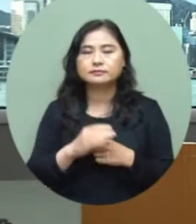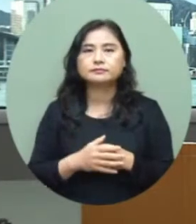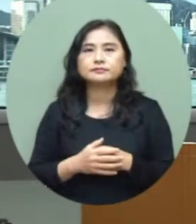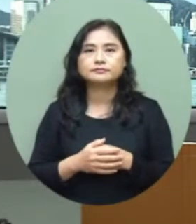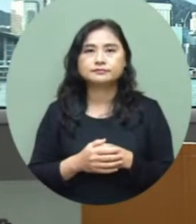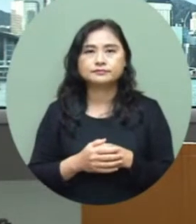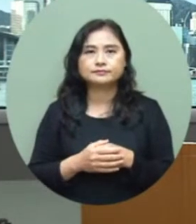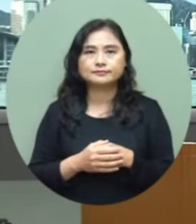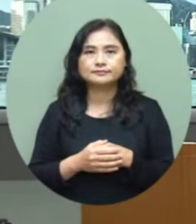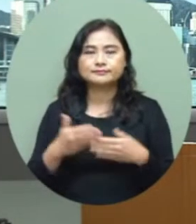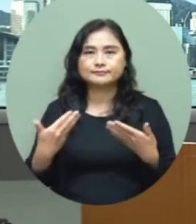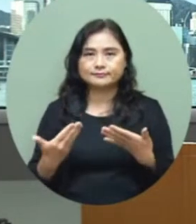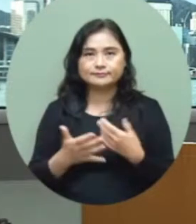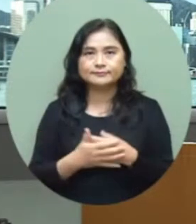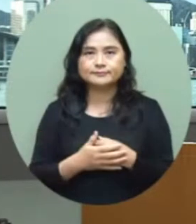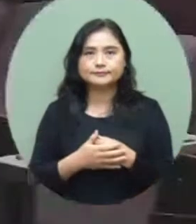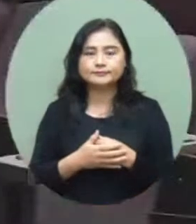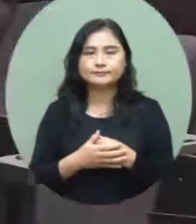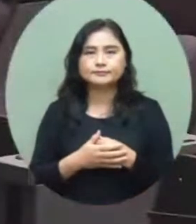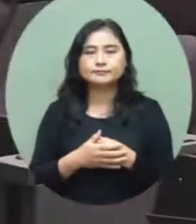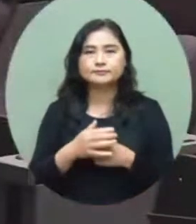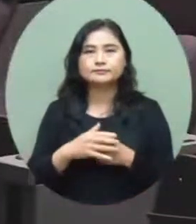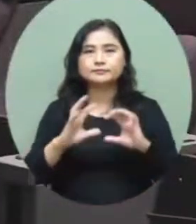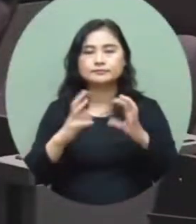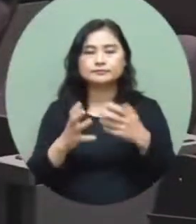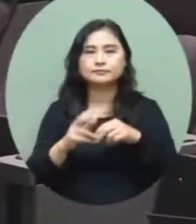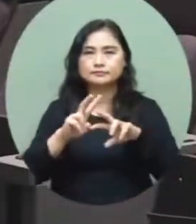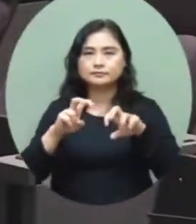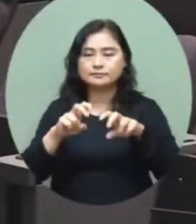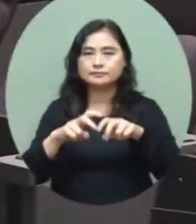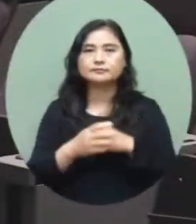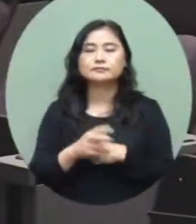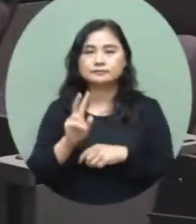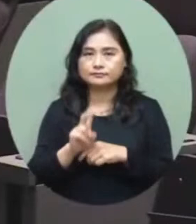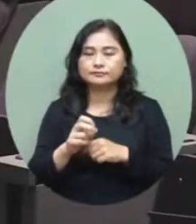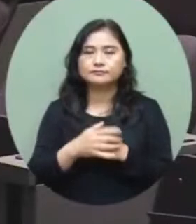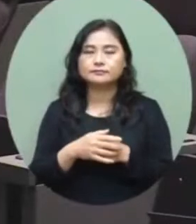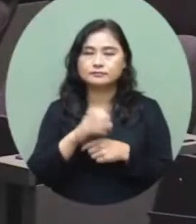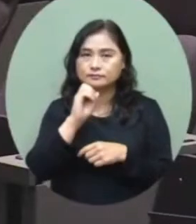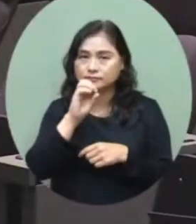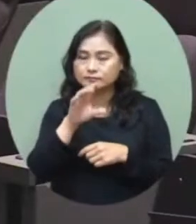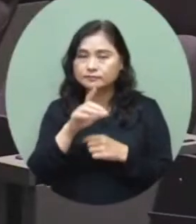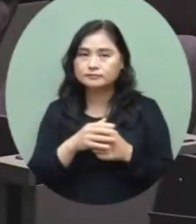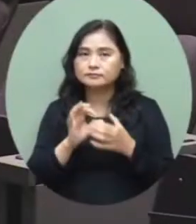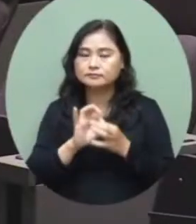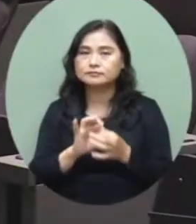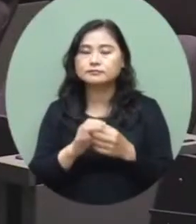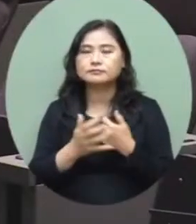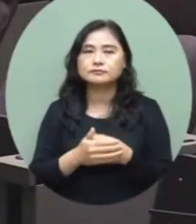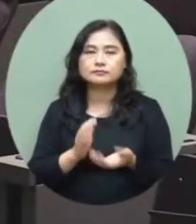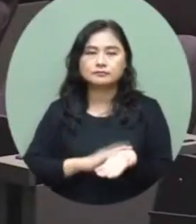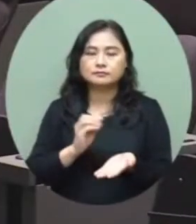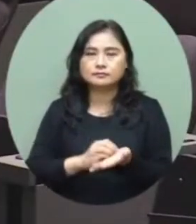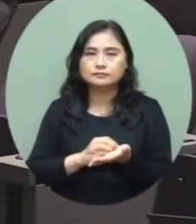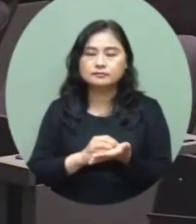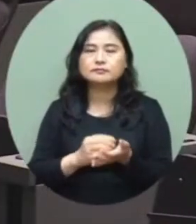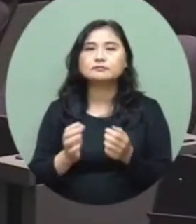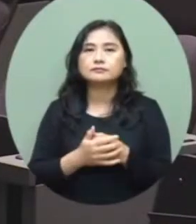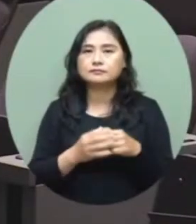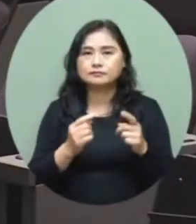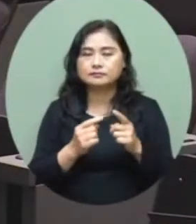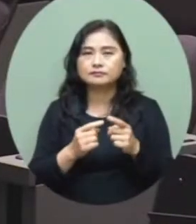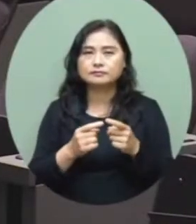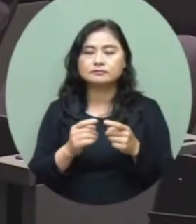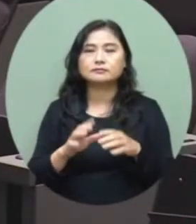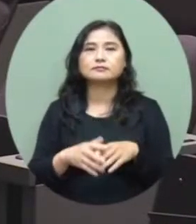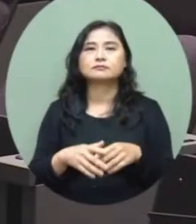Dot News. Well, today, we have a group that did a survey, and